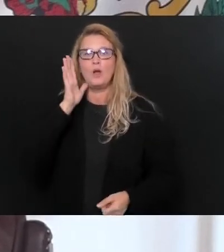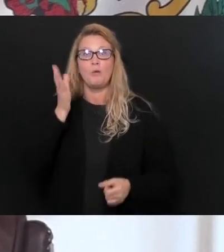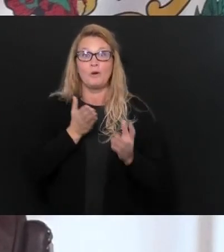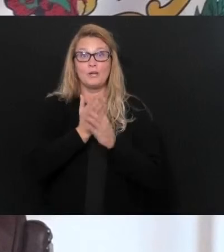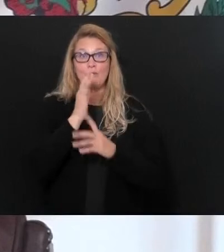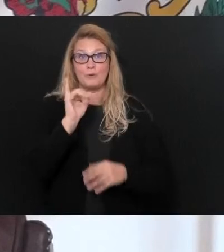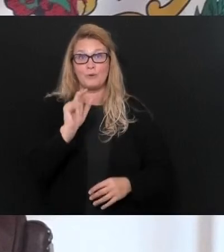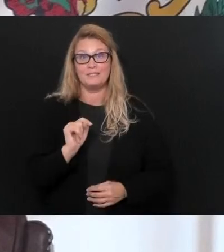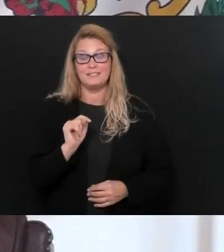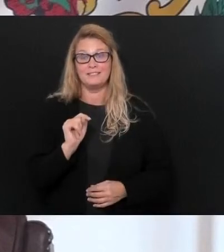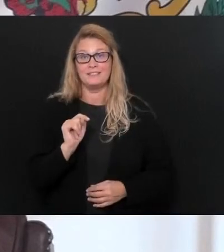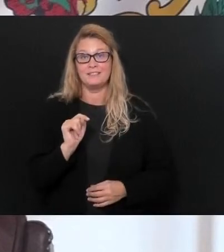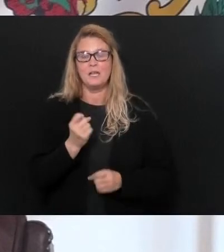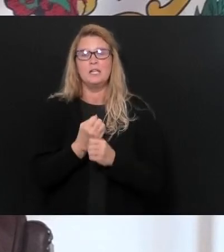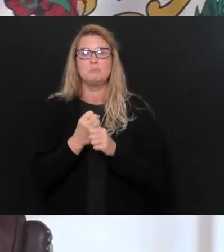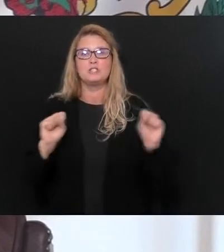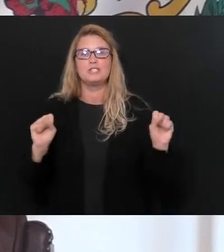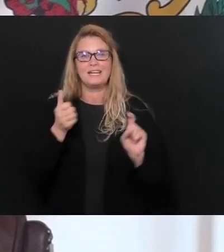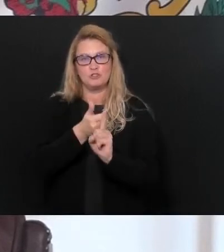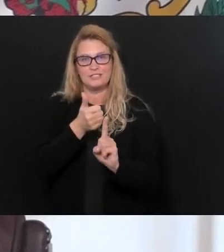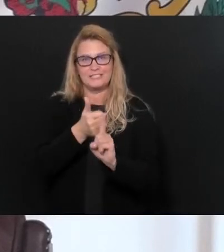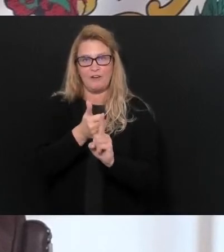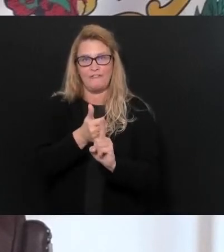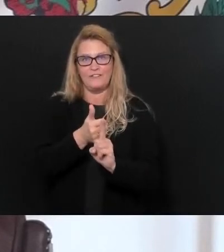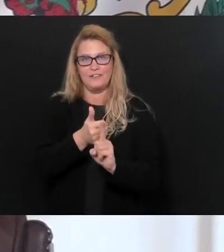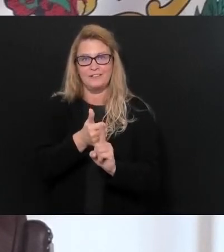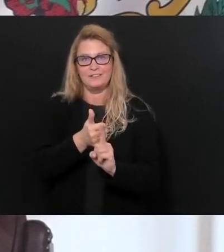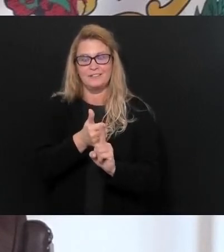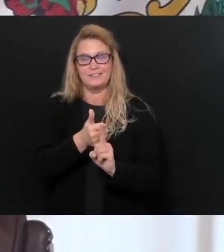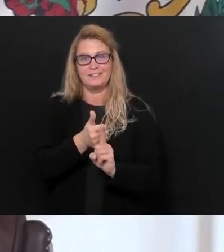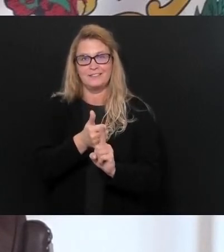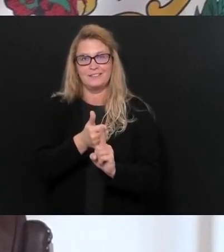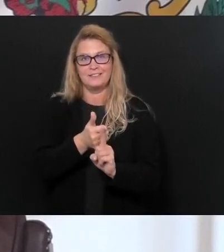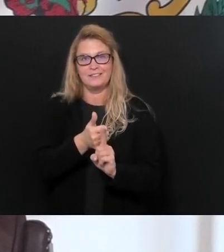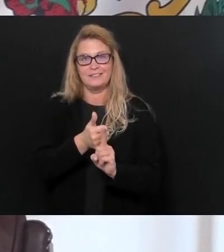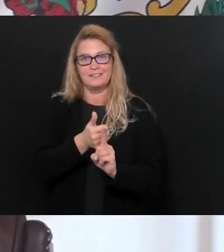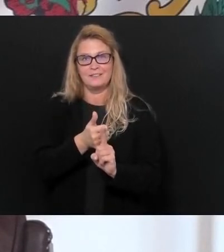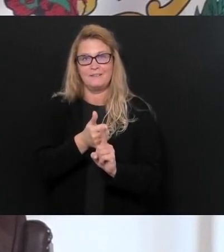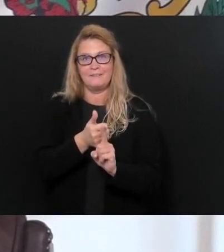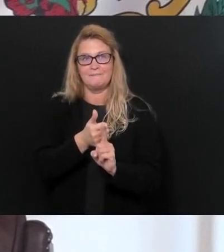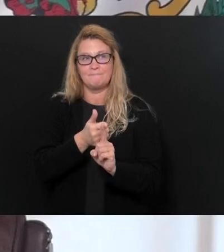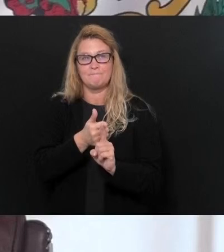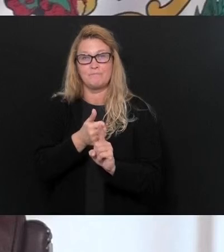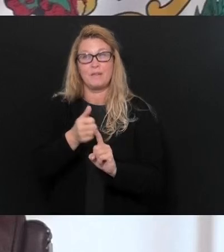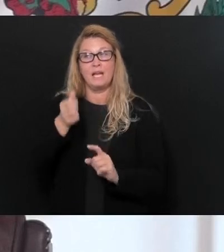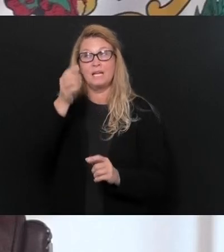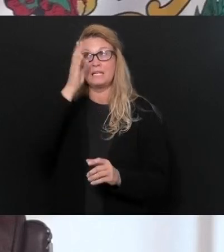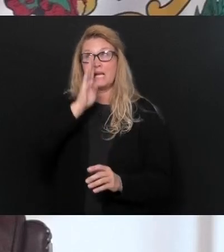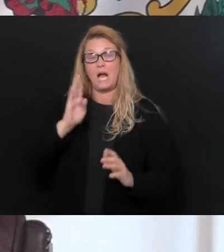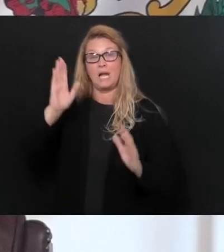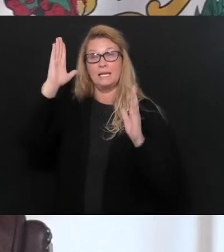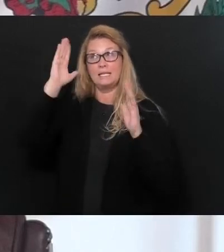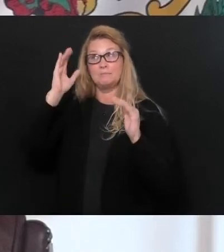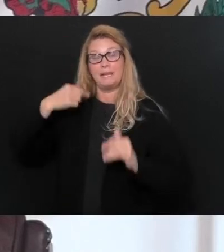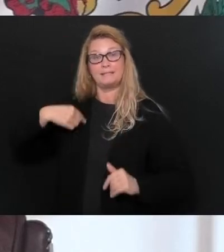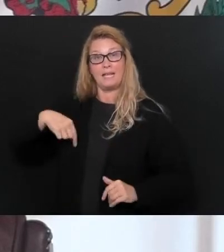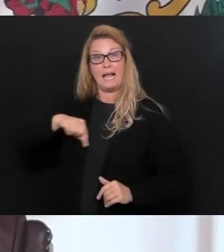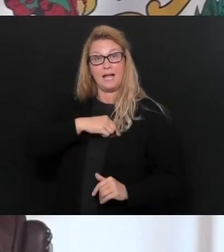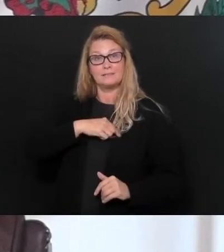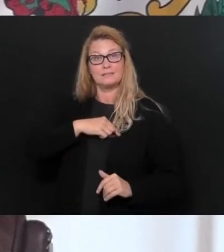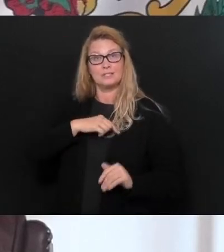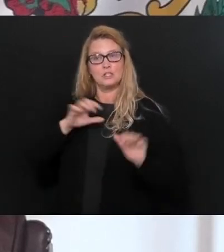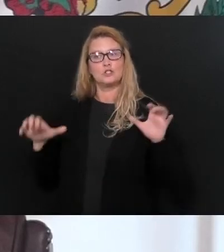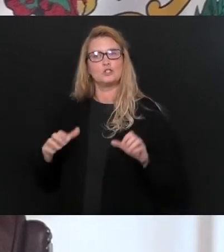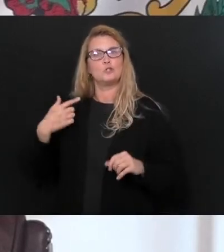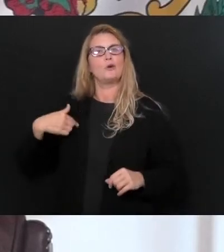this. Protect yourselves in every way you possibly can. He truly does expect us to do our